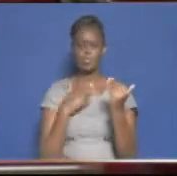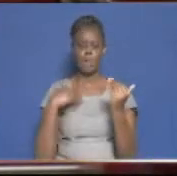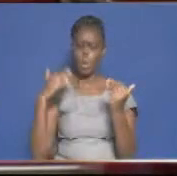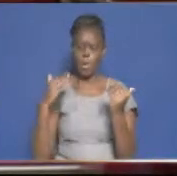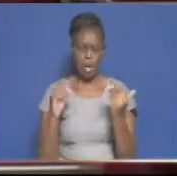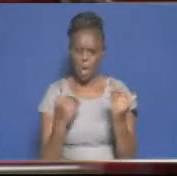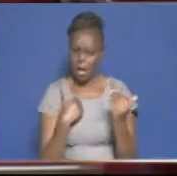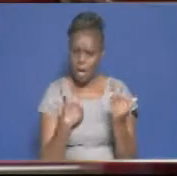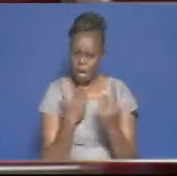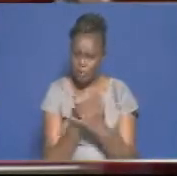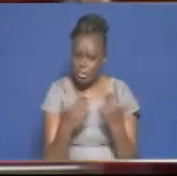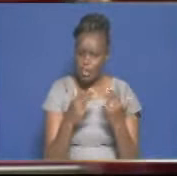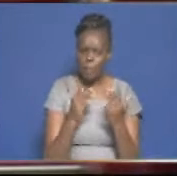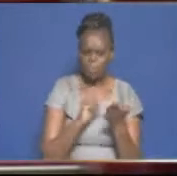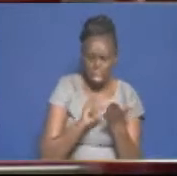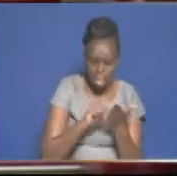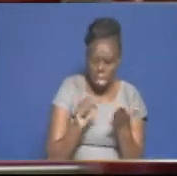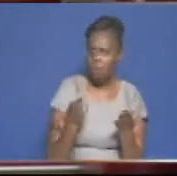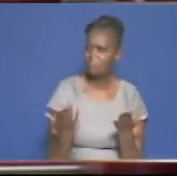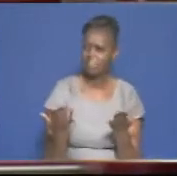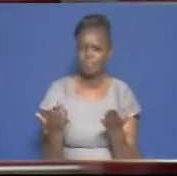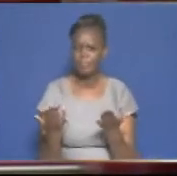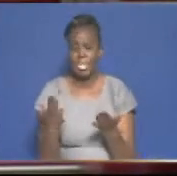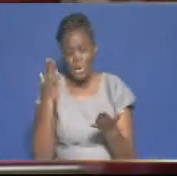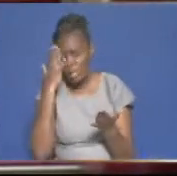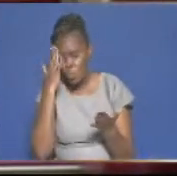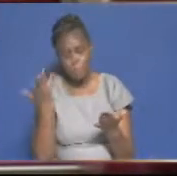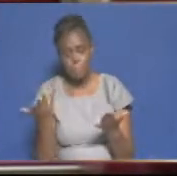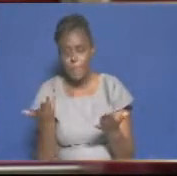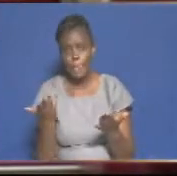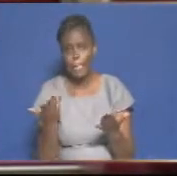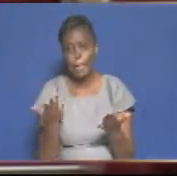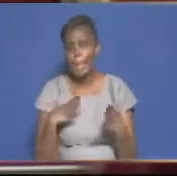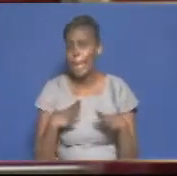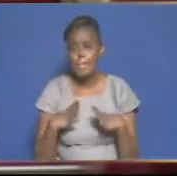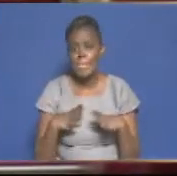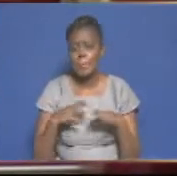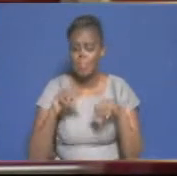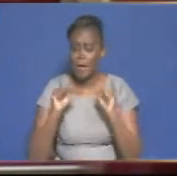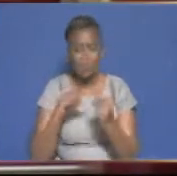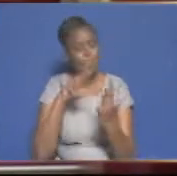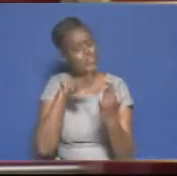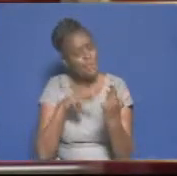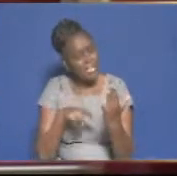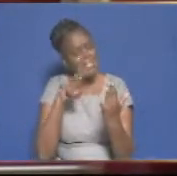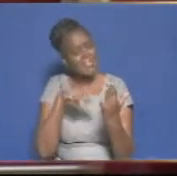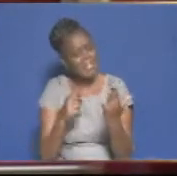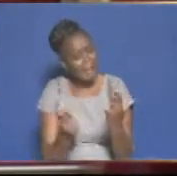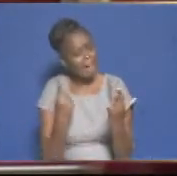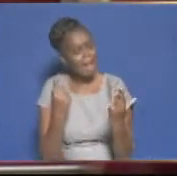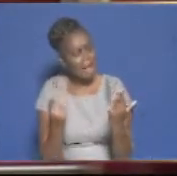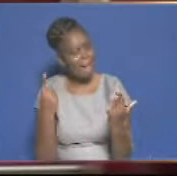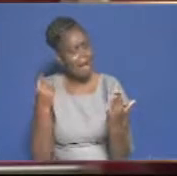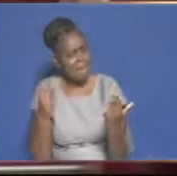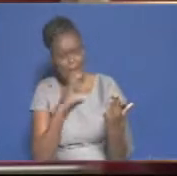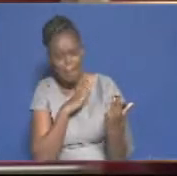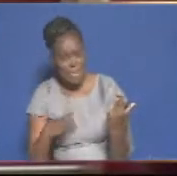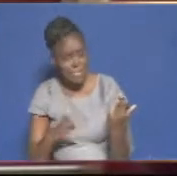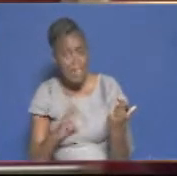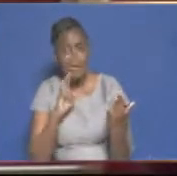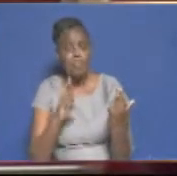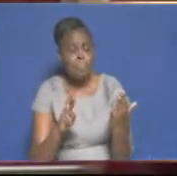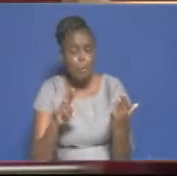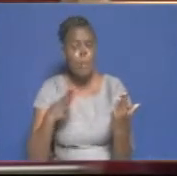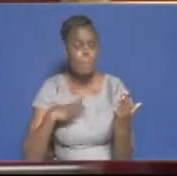do you have some moving notes? You know, because people should be able to read a committee report. People should be able